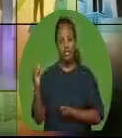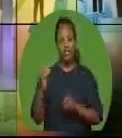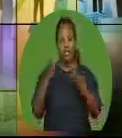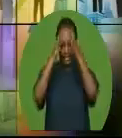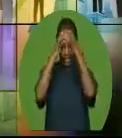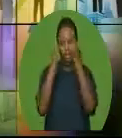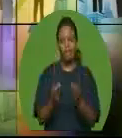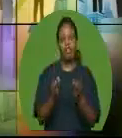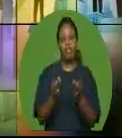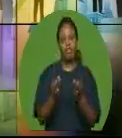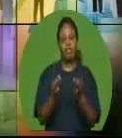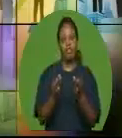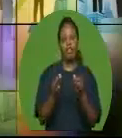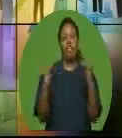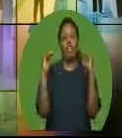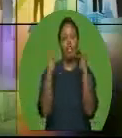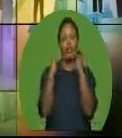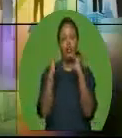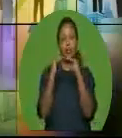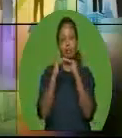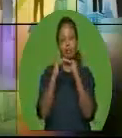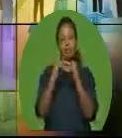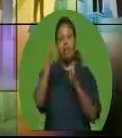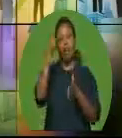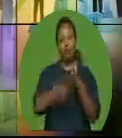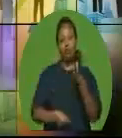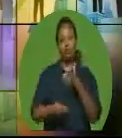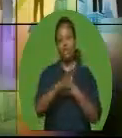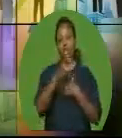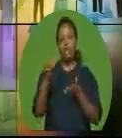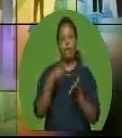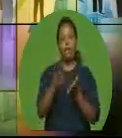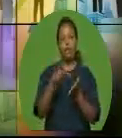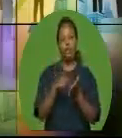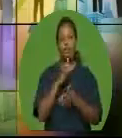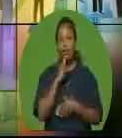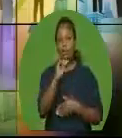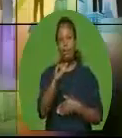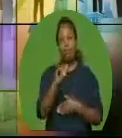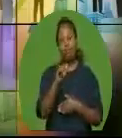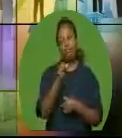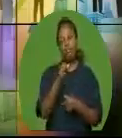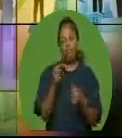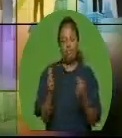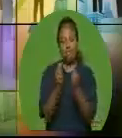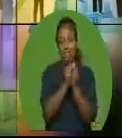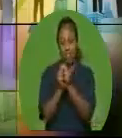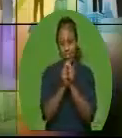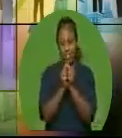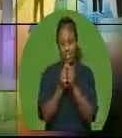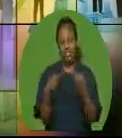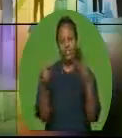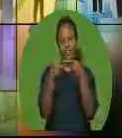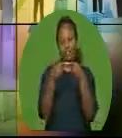and the determination of equilibrium output and prices by the interaction